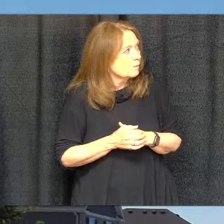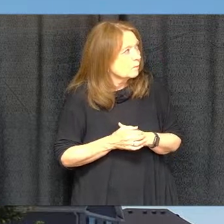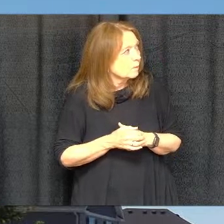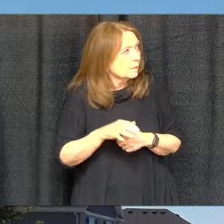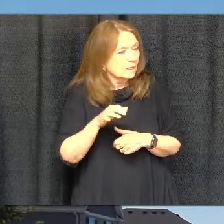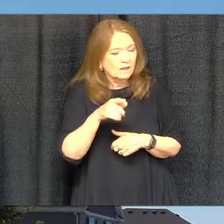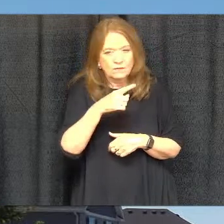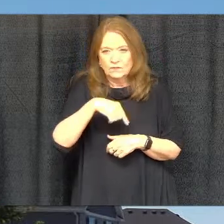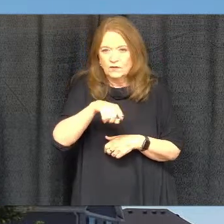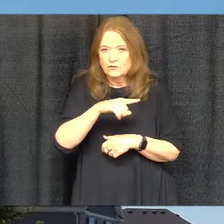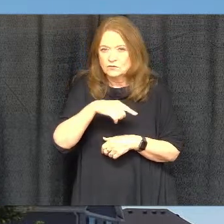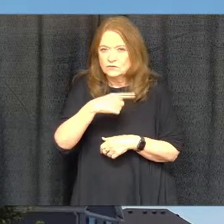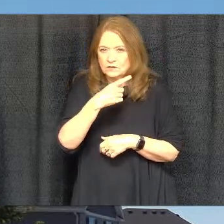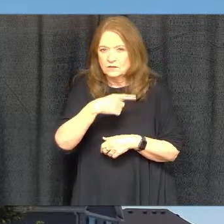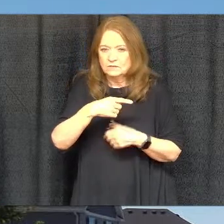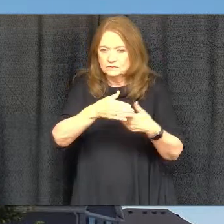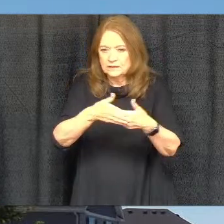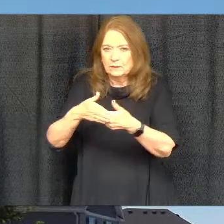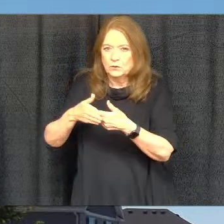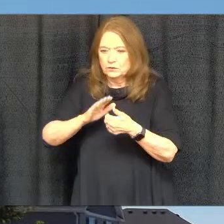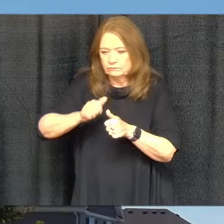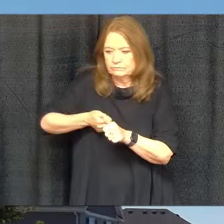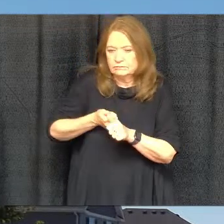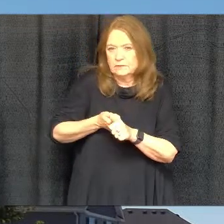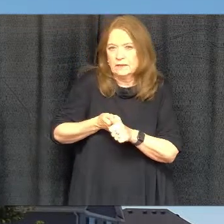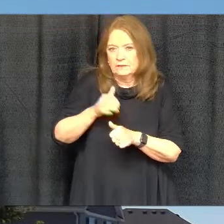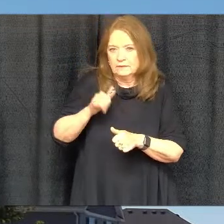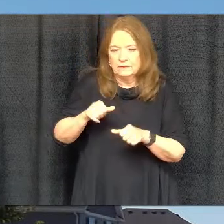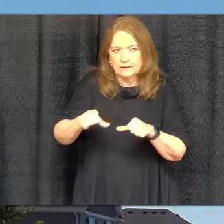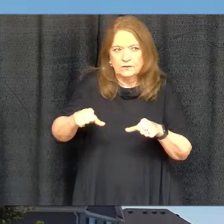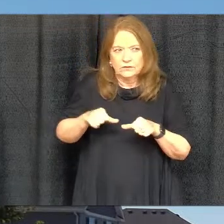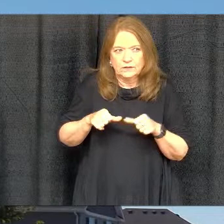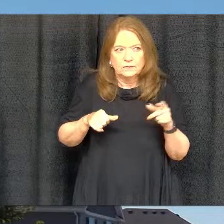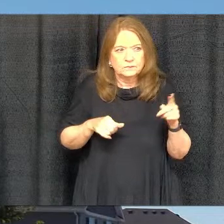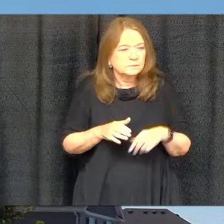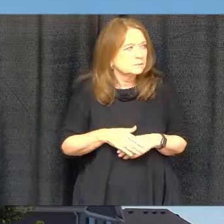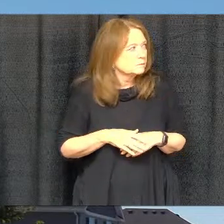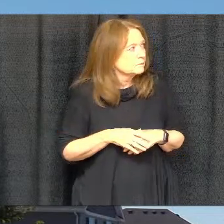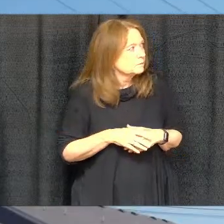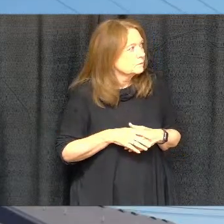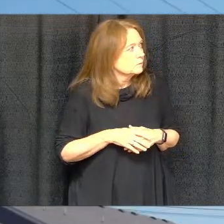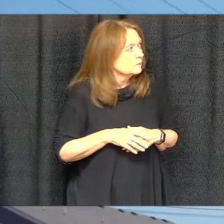And there's the neighborhood directly behind it, and you can see the building on the right.